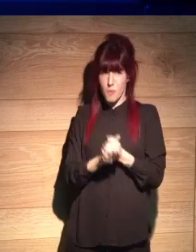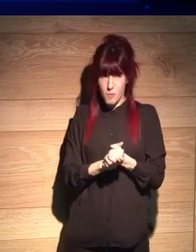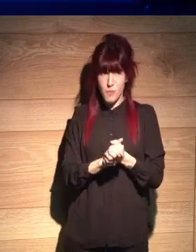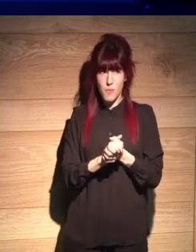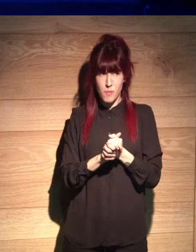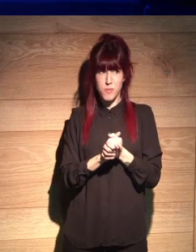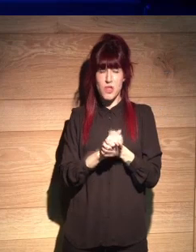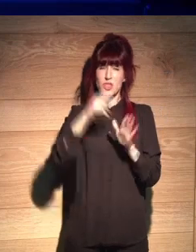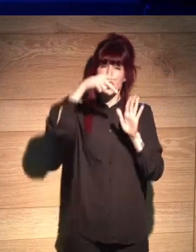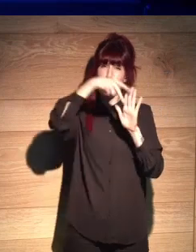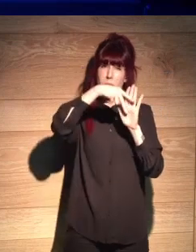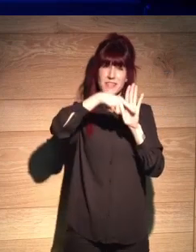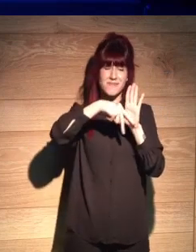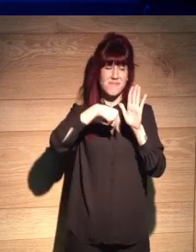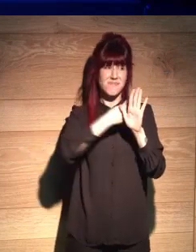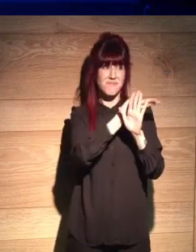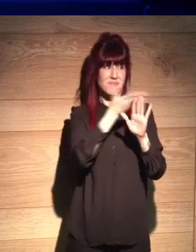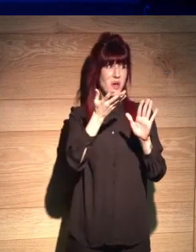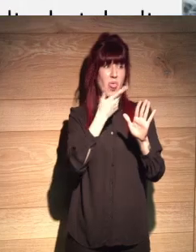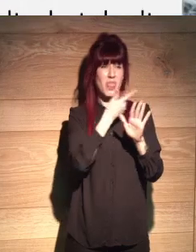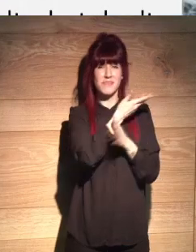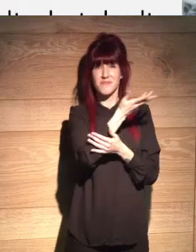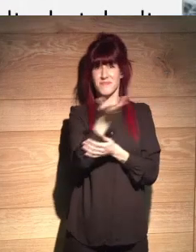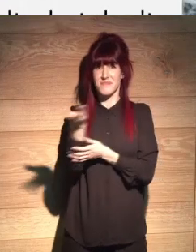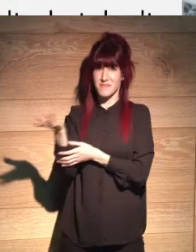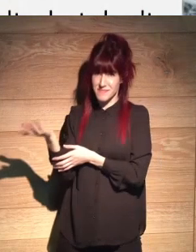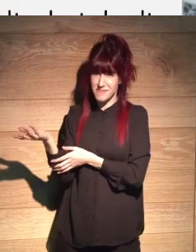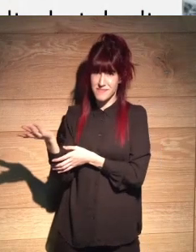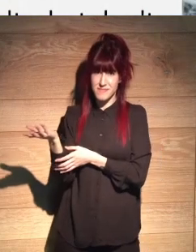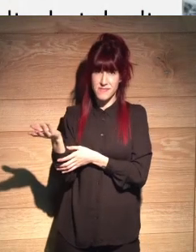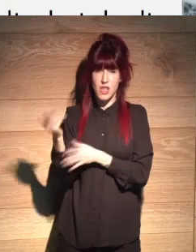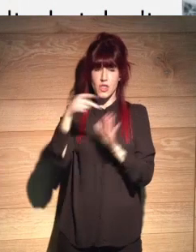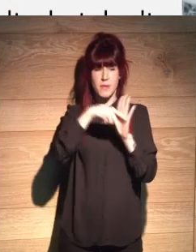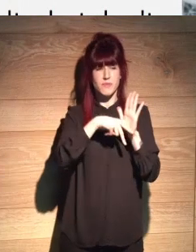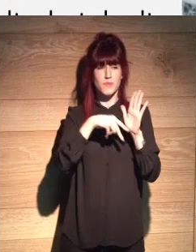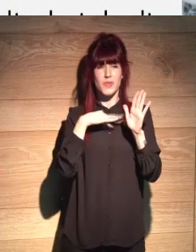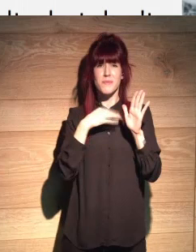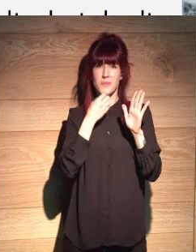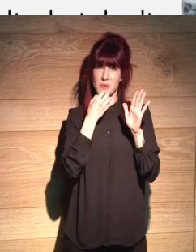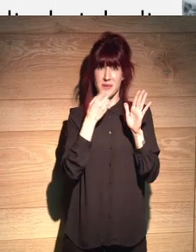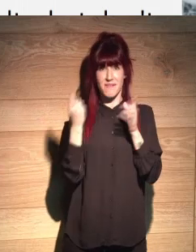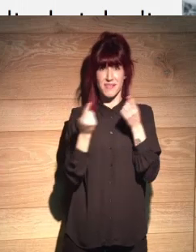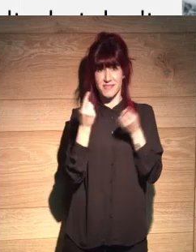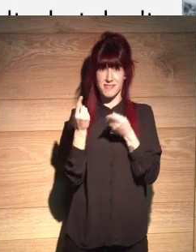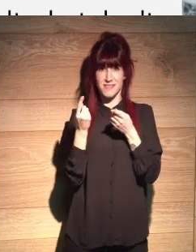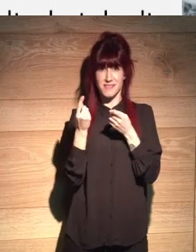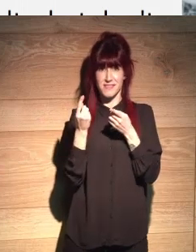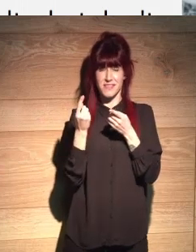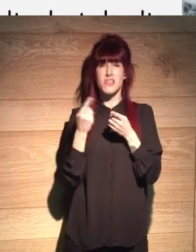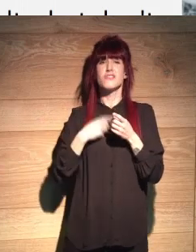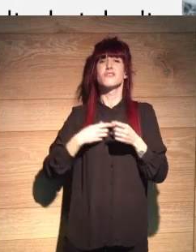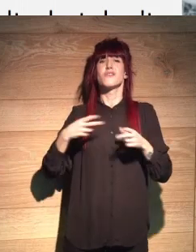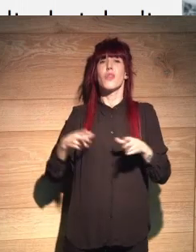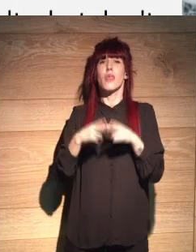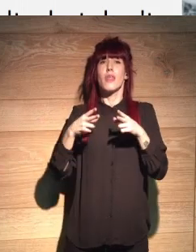are everywhere around us, and norms can often be very good. It builds society. A norm